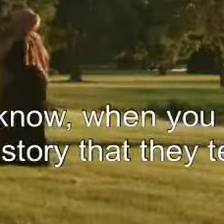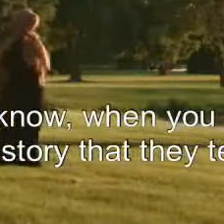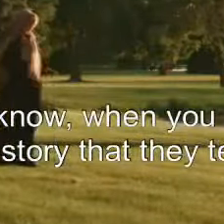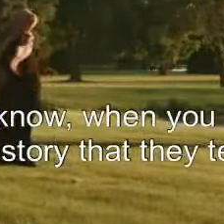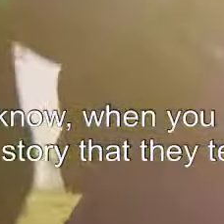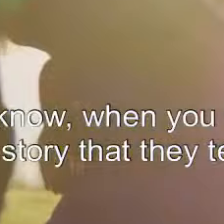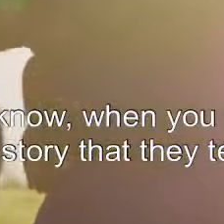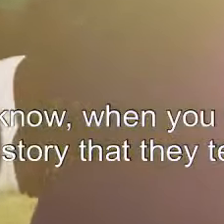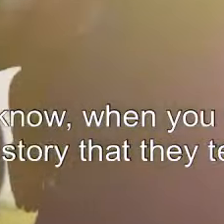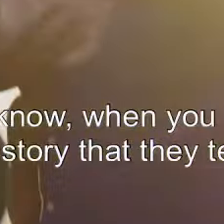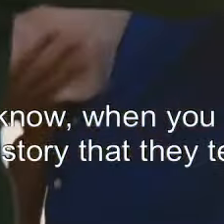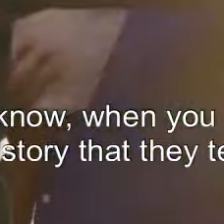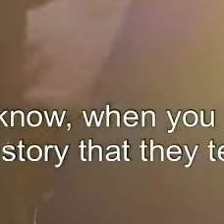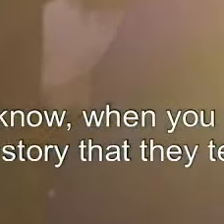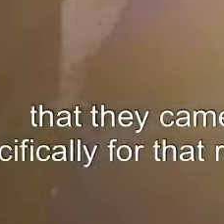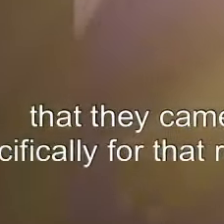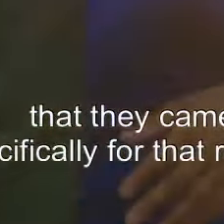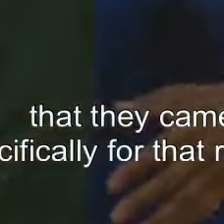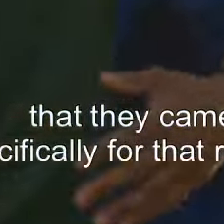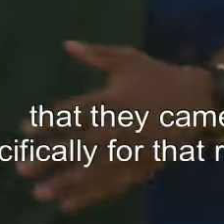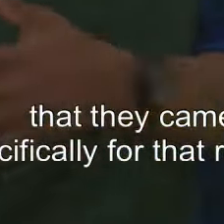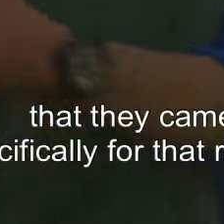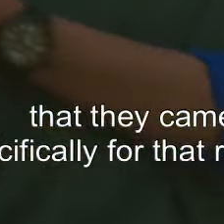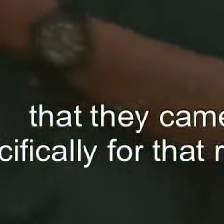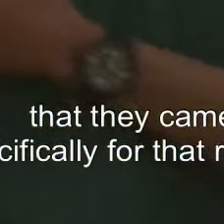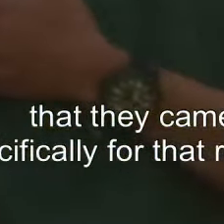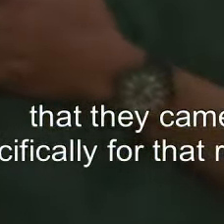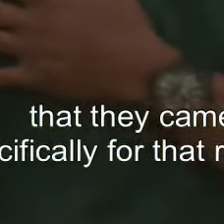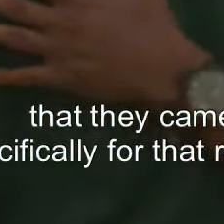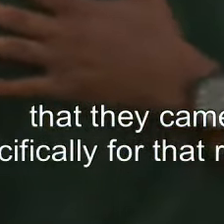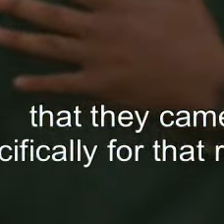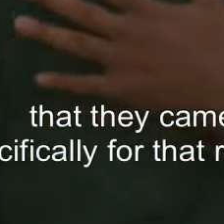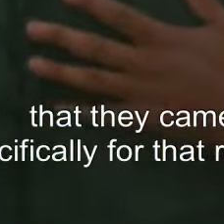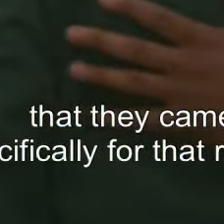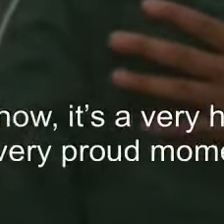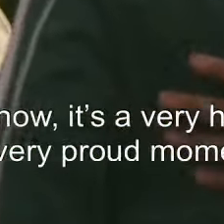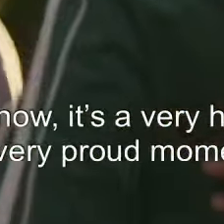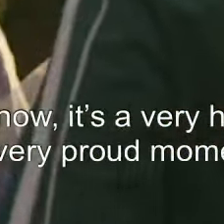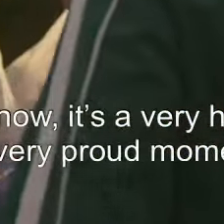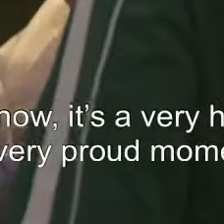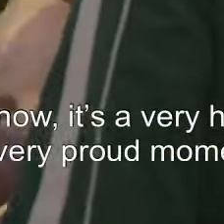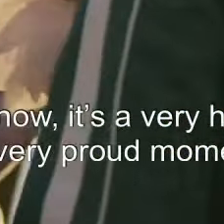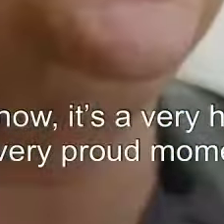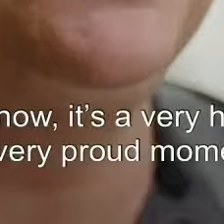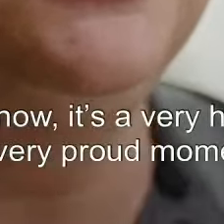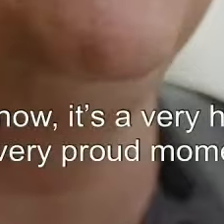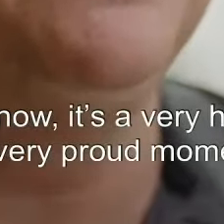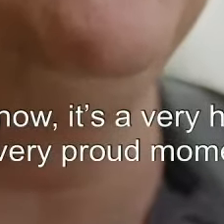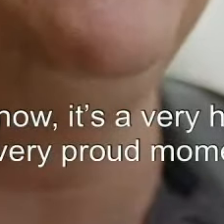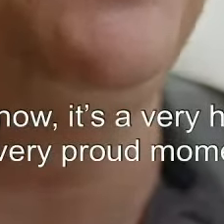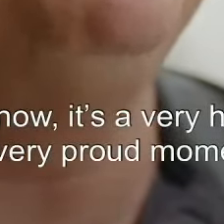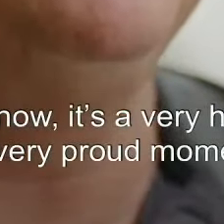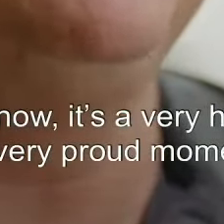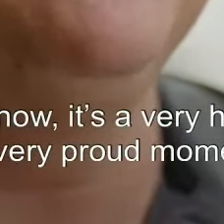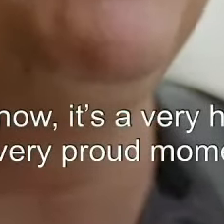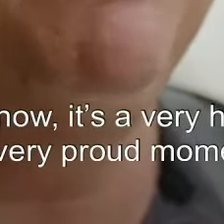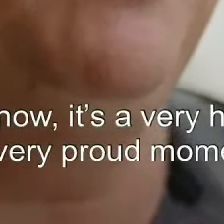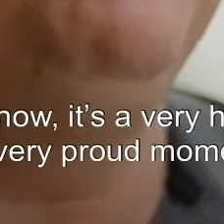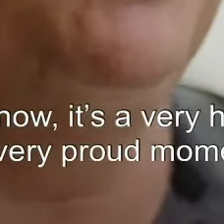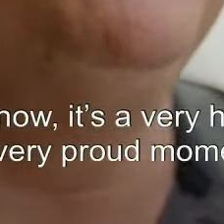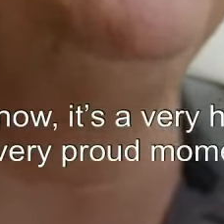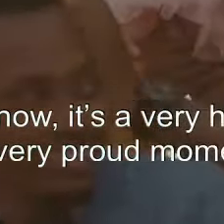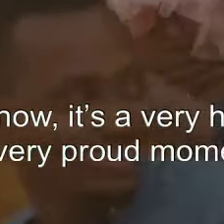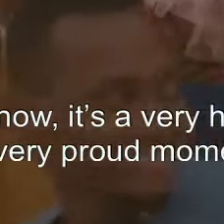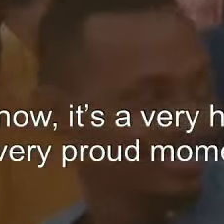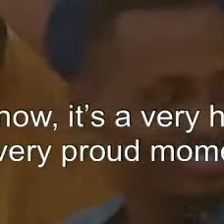know, when you listen to the story that they tell you that they came specifically for that reason, you know, it's a very humbling, very